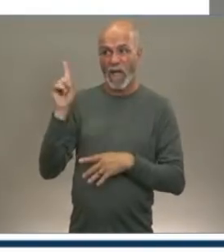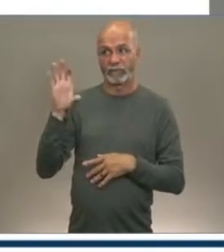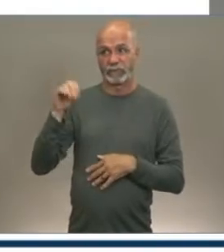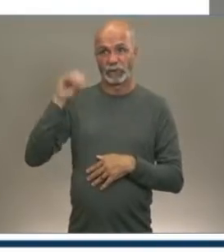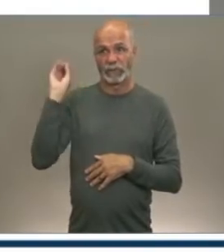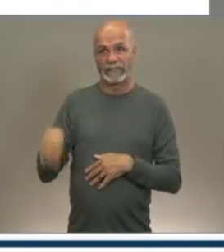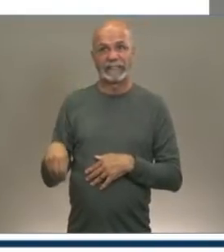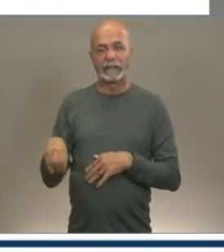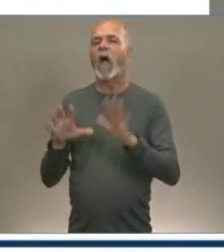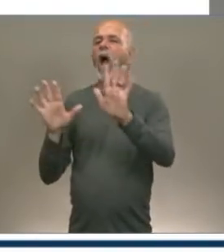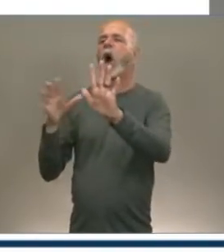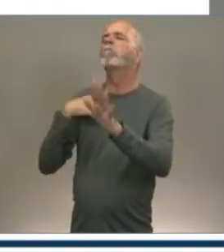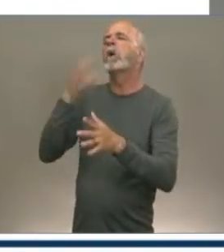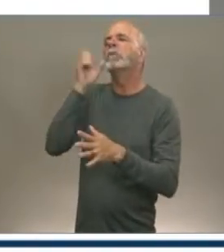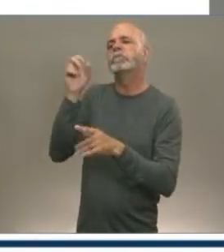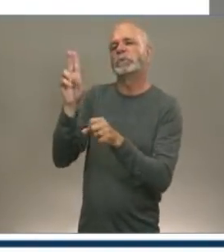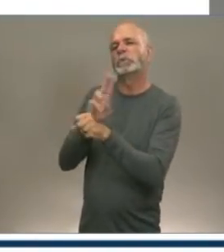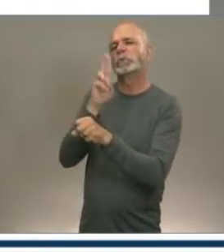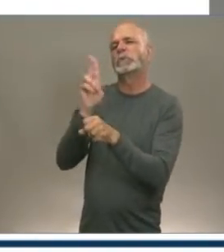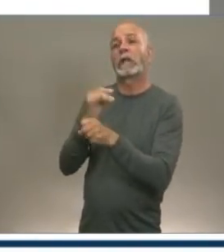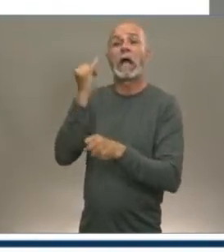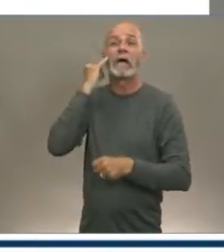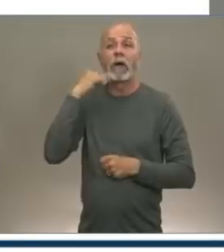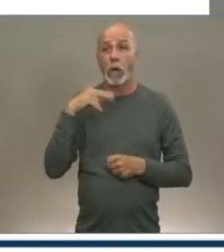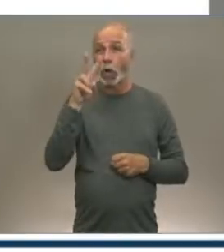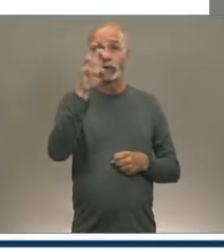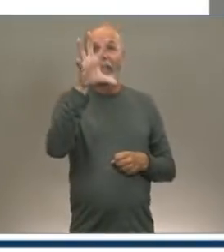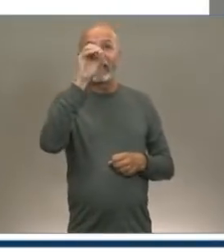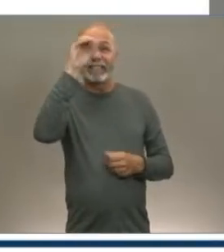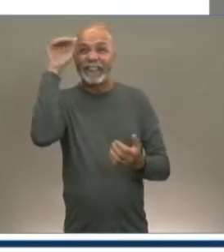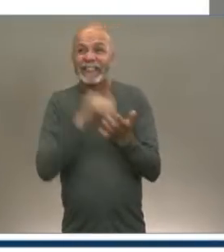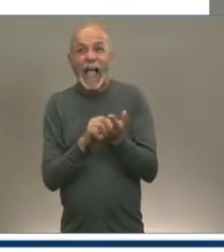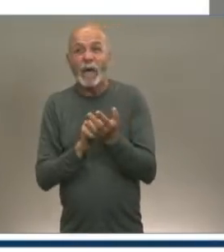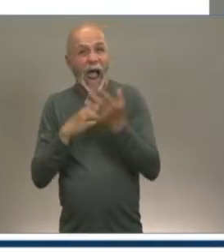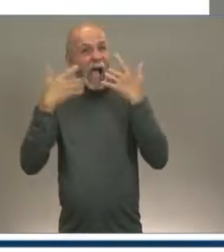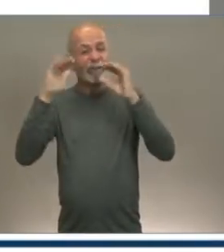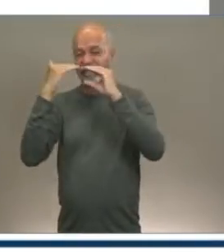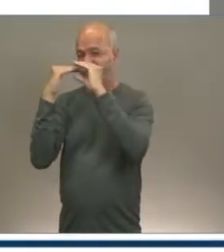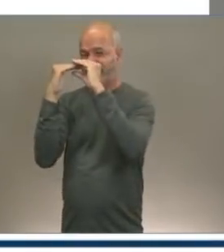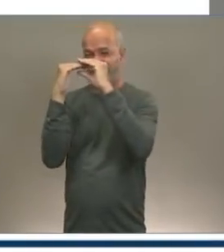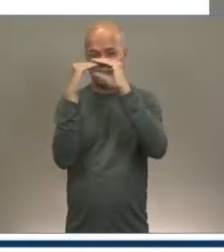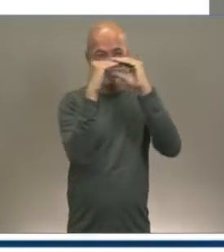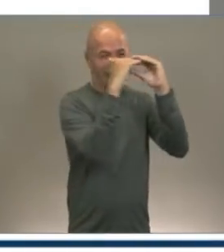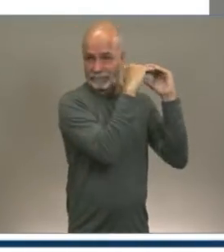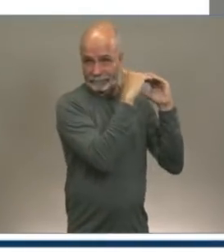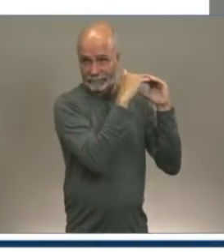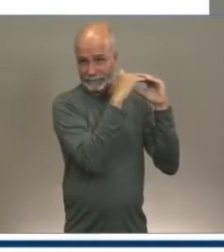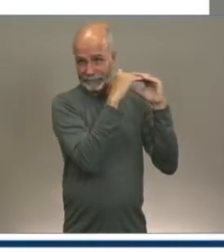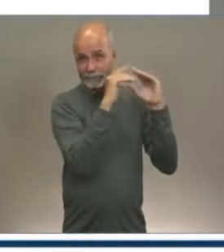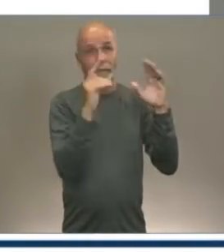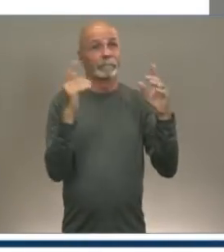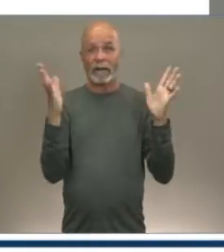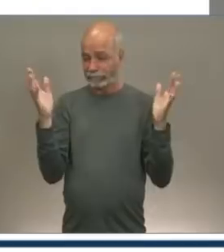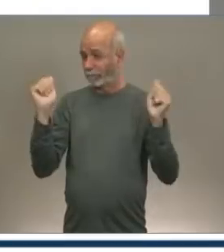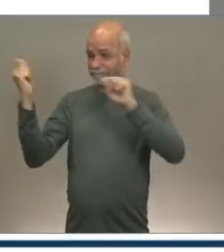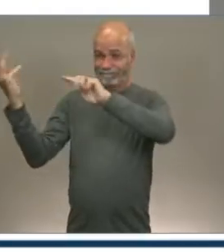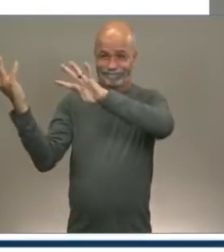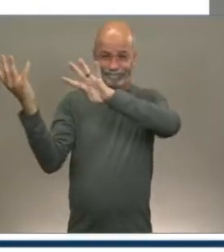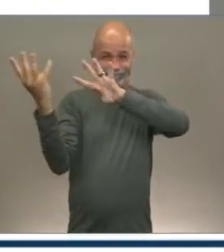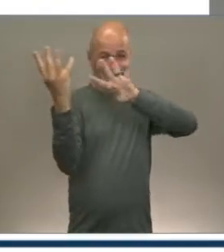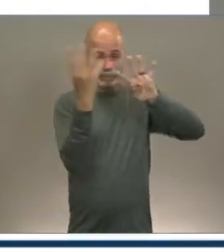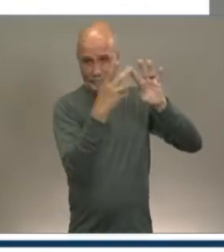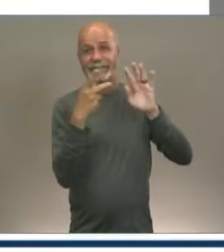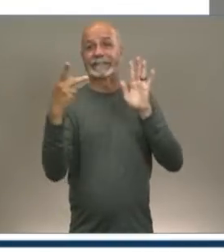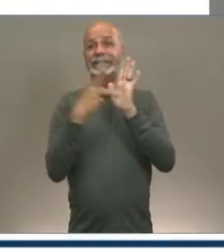is those of the 200,000 who got an email inviting them to move their appointment up. 75% have done so.